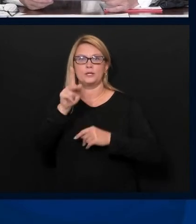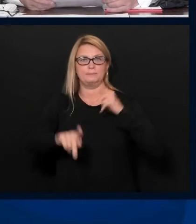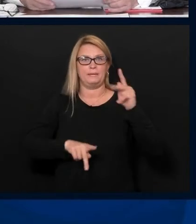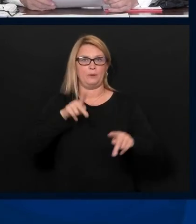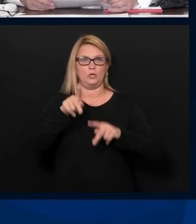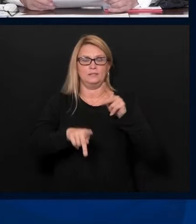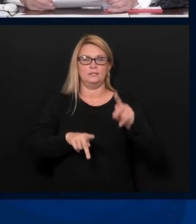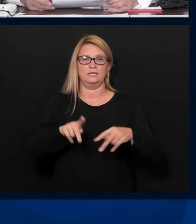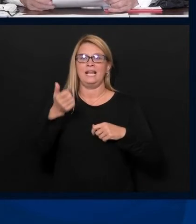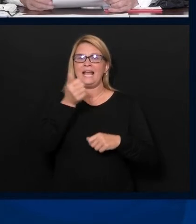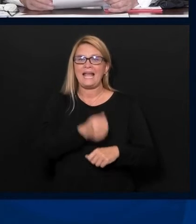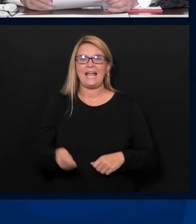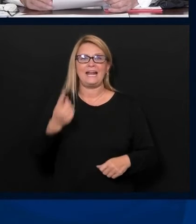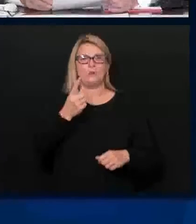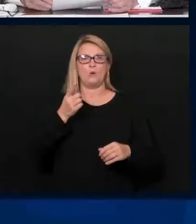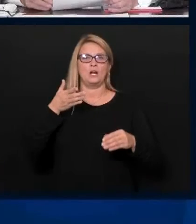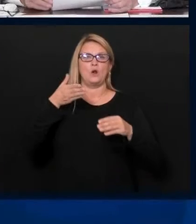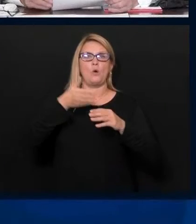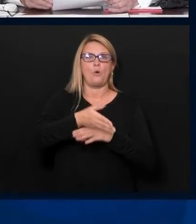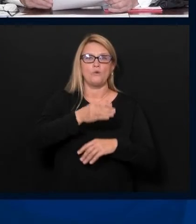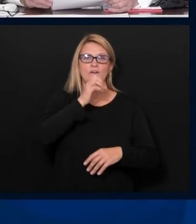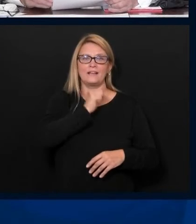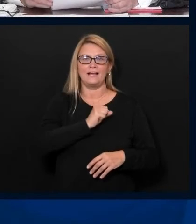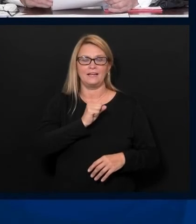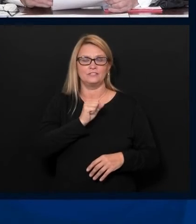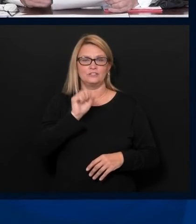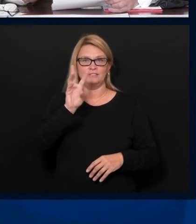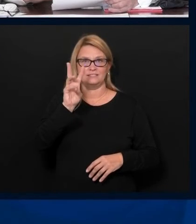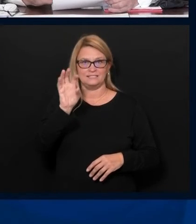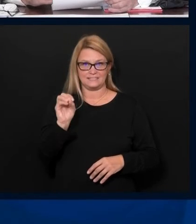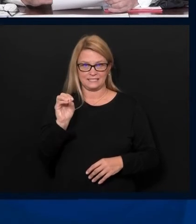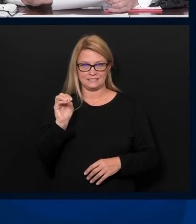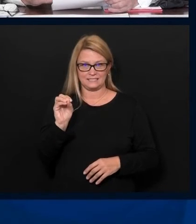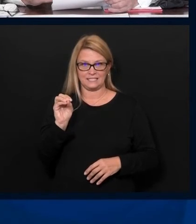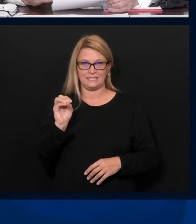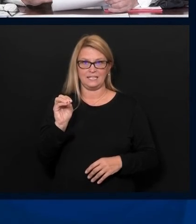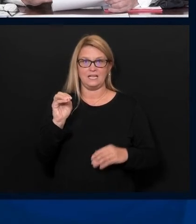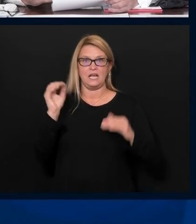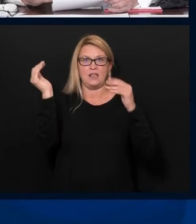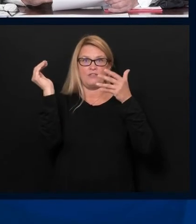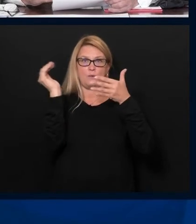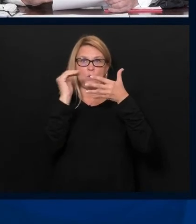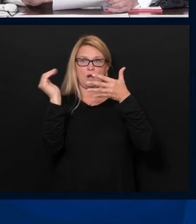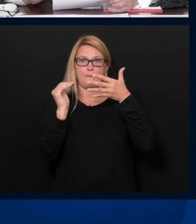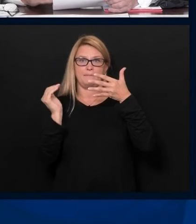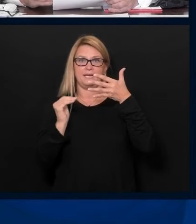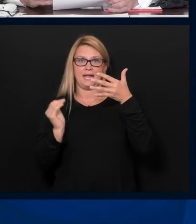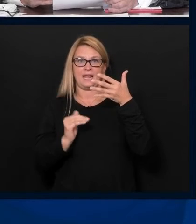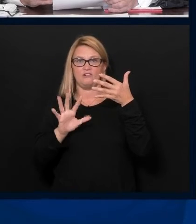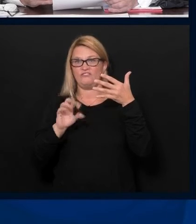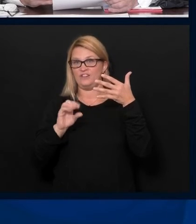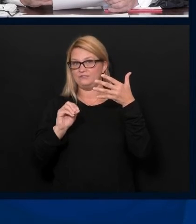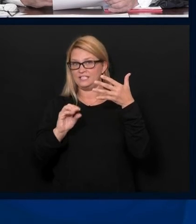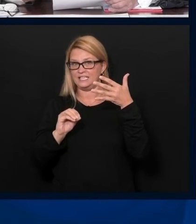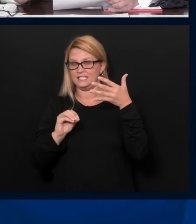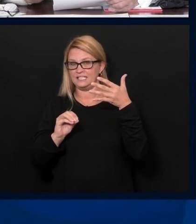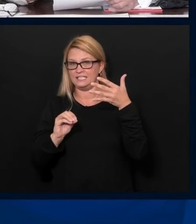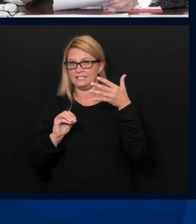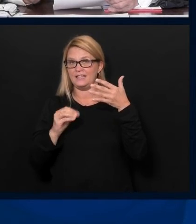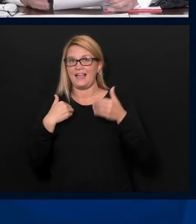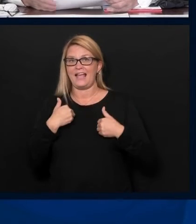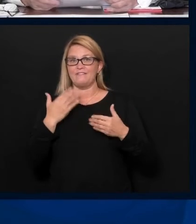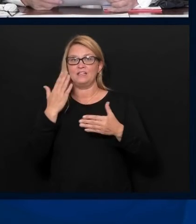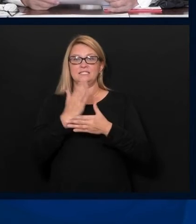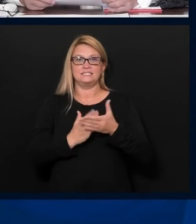with anyone over the age of 60, and then we will drift down to anyone over the age of 50 that has